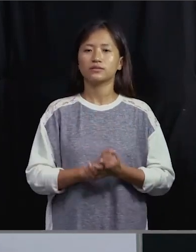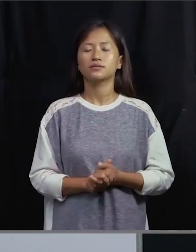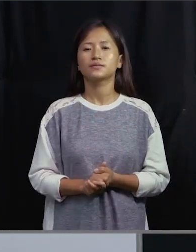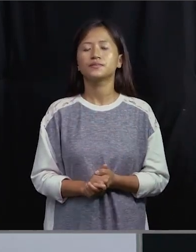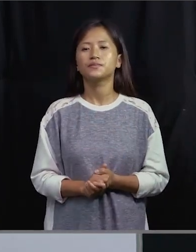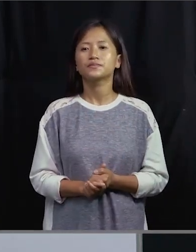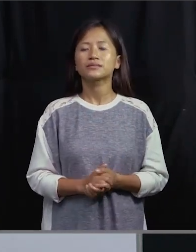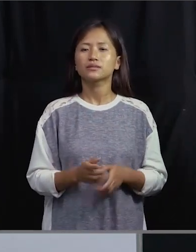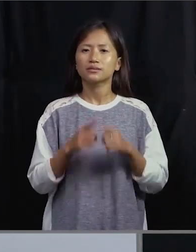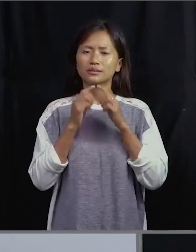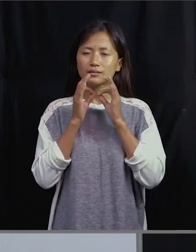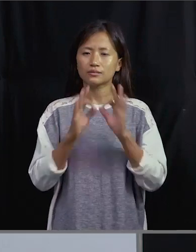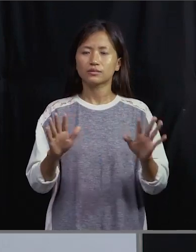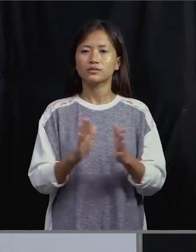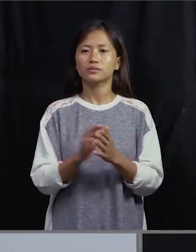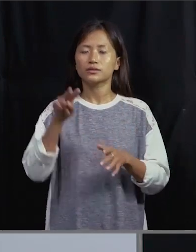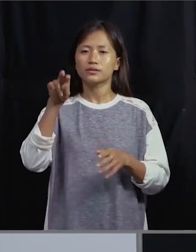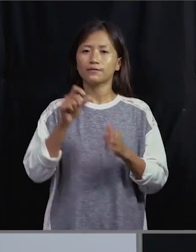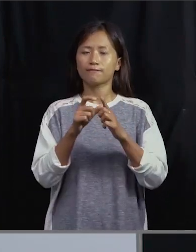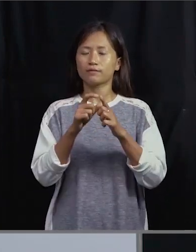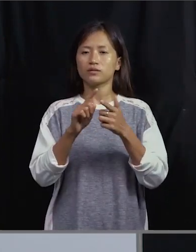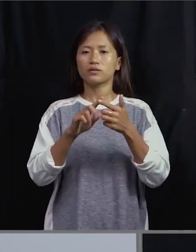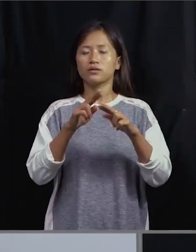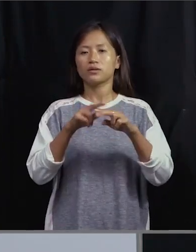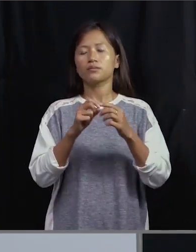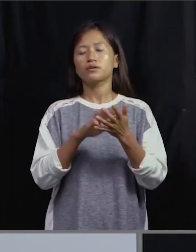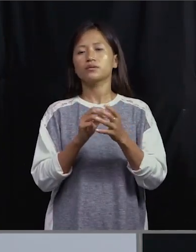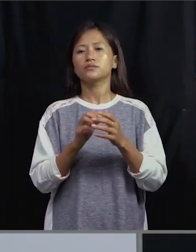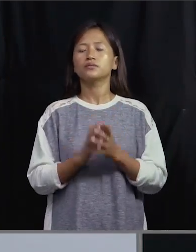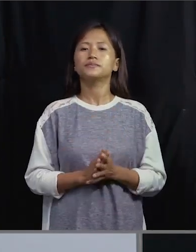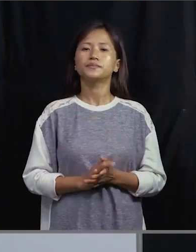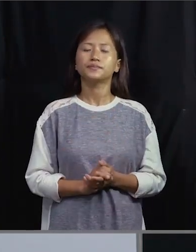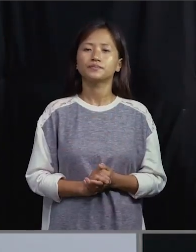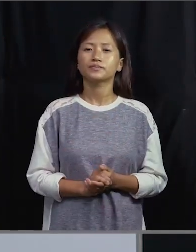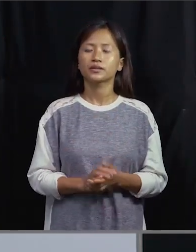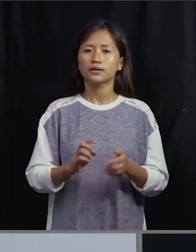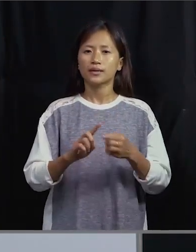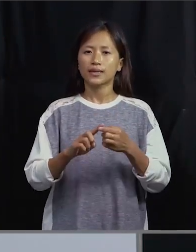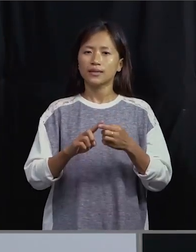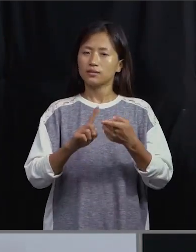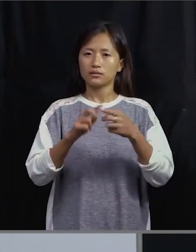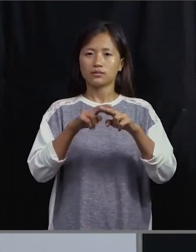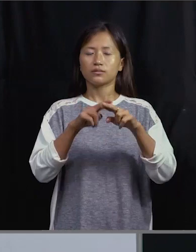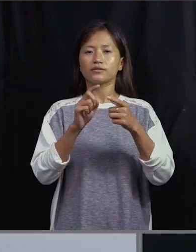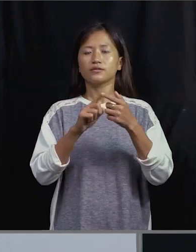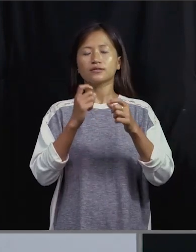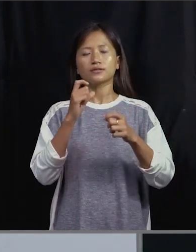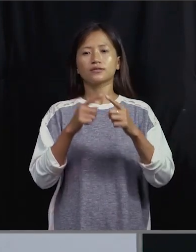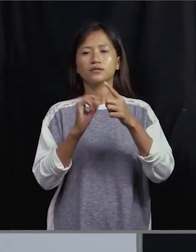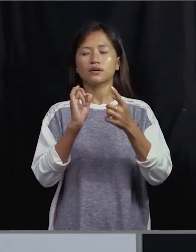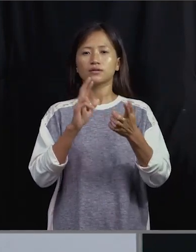simplest meaning of demand. Now, I want us to explain the factors affecting or factors